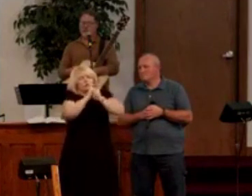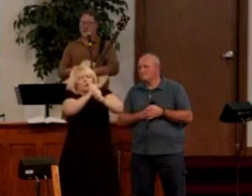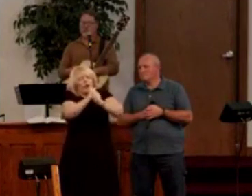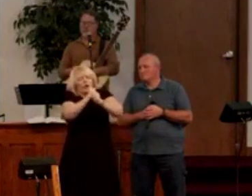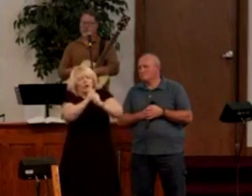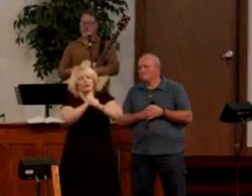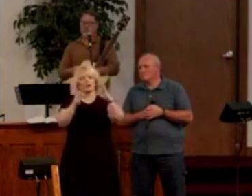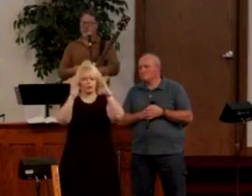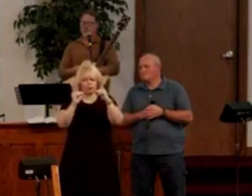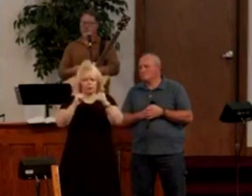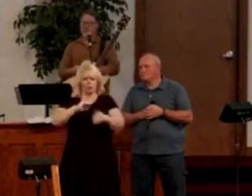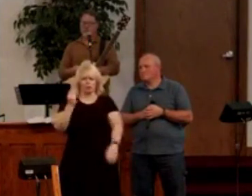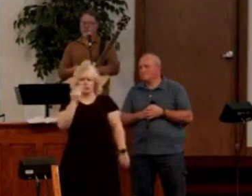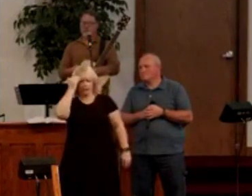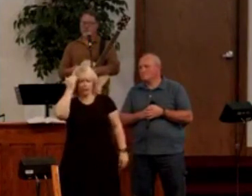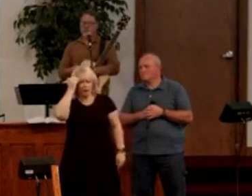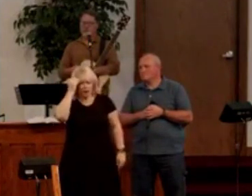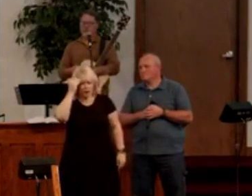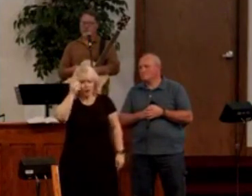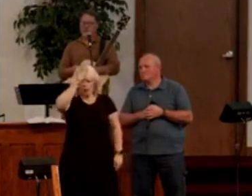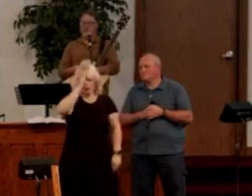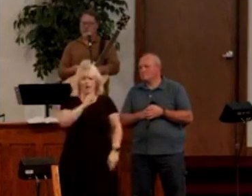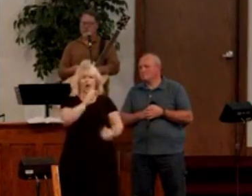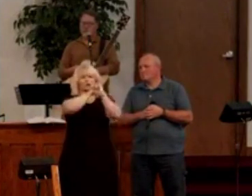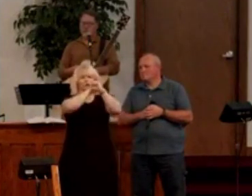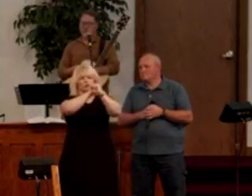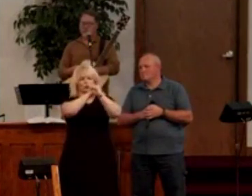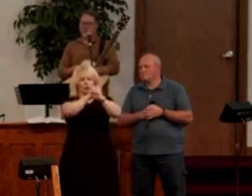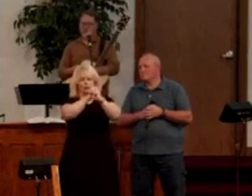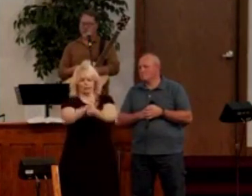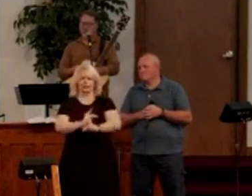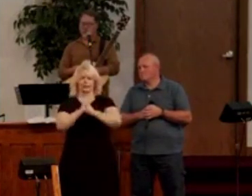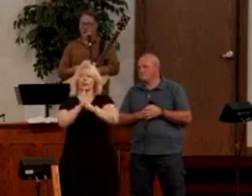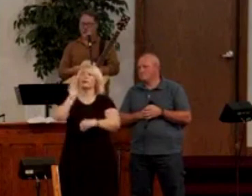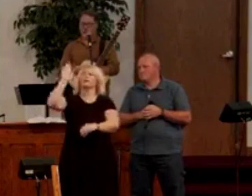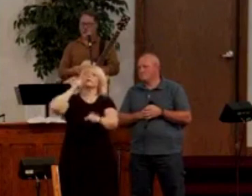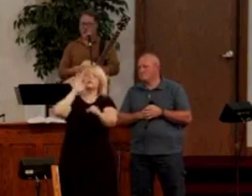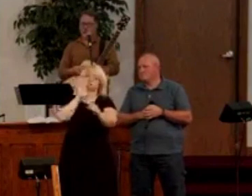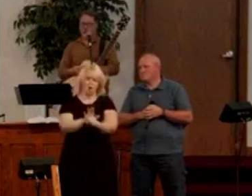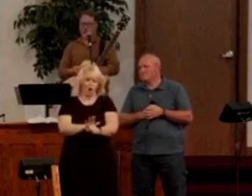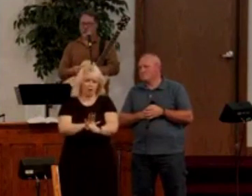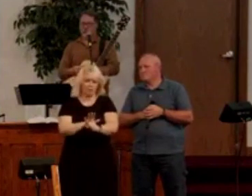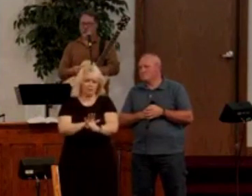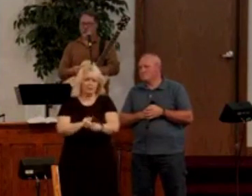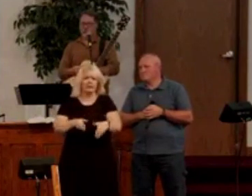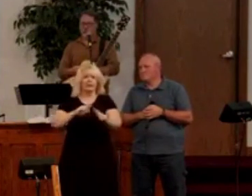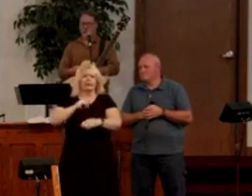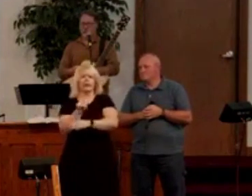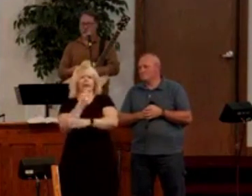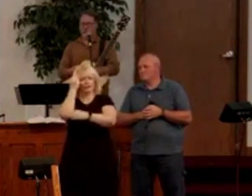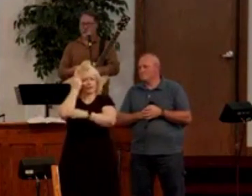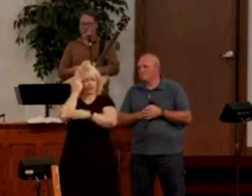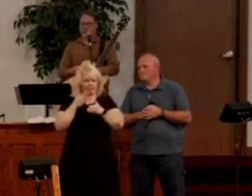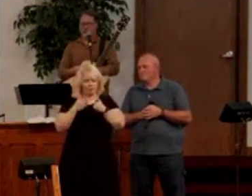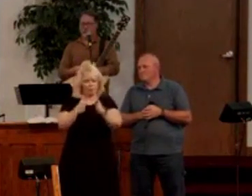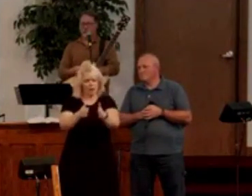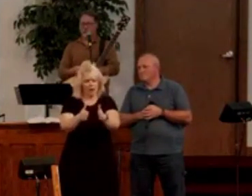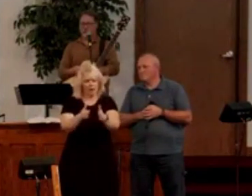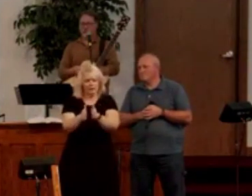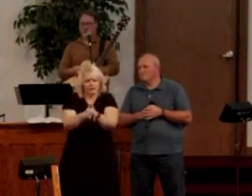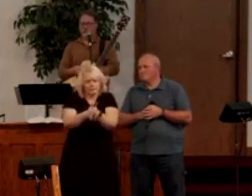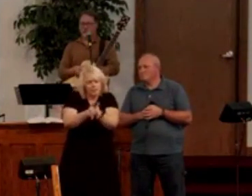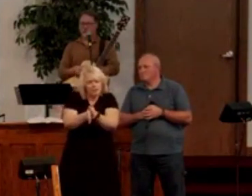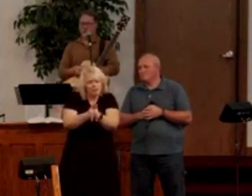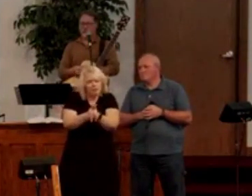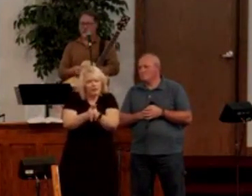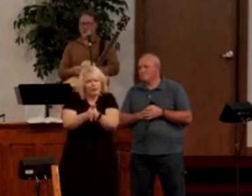hope we affirm, for God can be trusted to keep His promise. Let us think of ways to motivate one